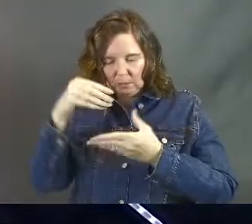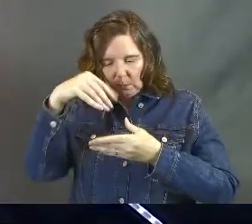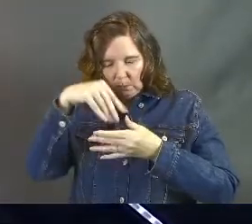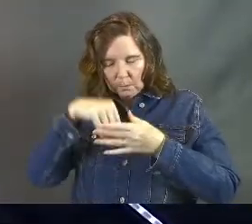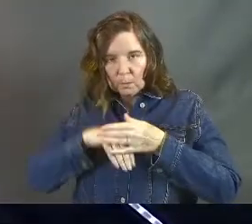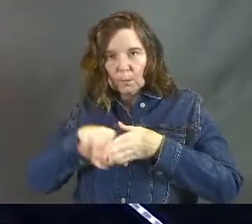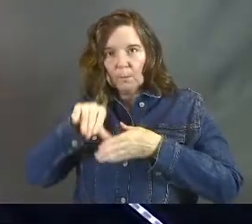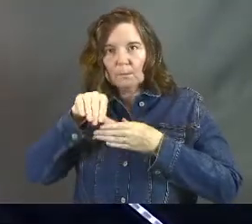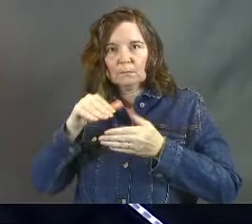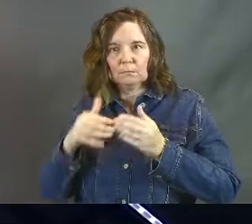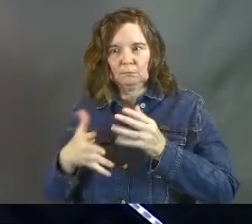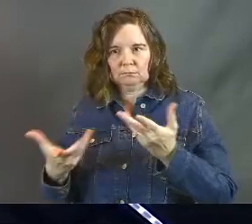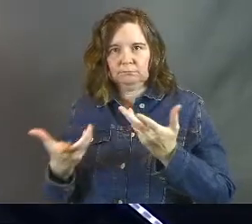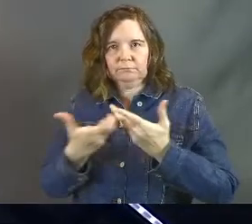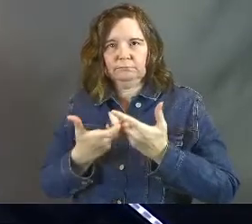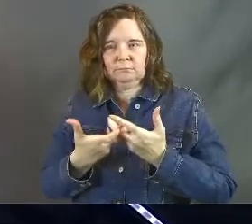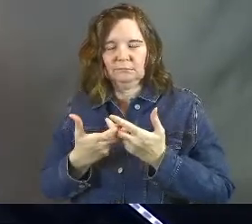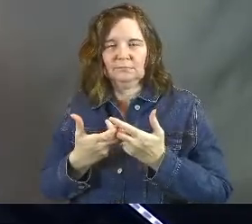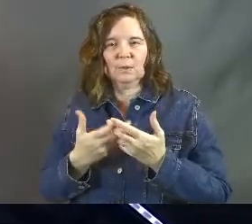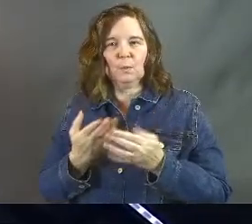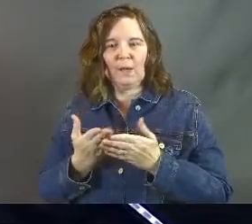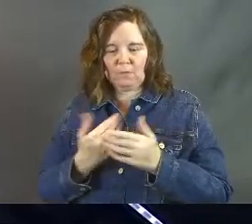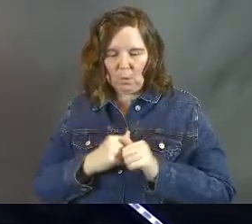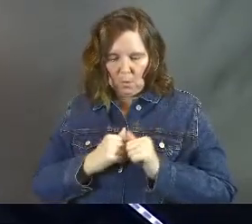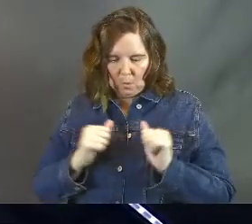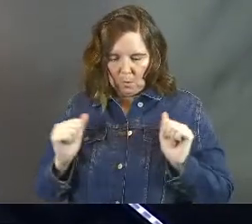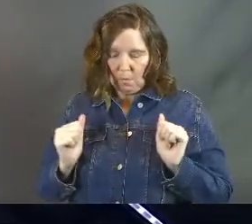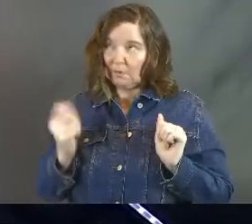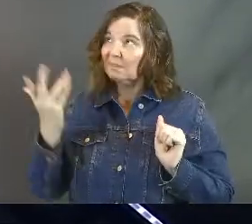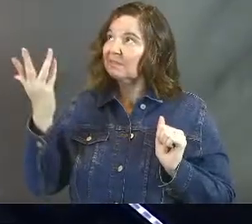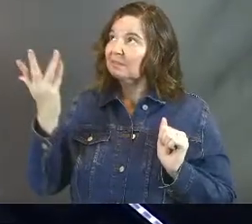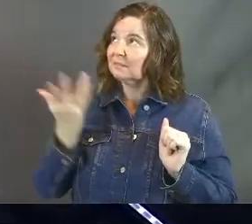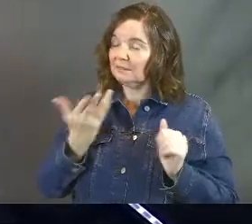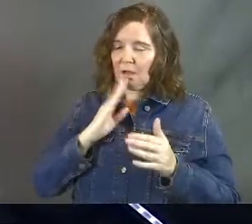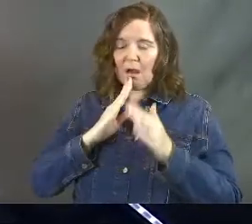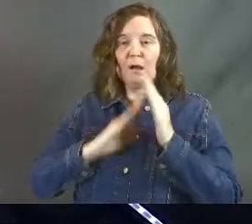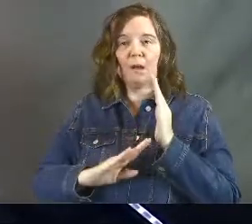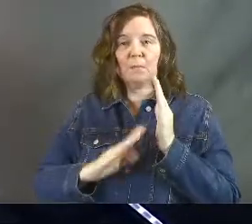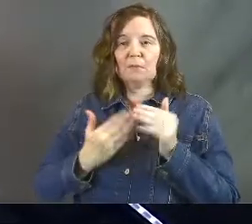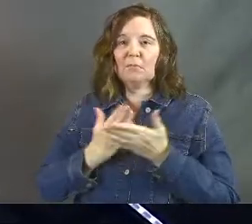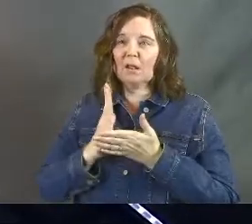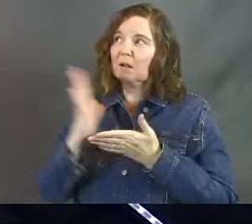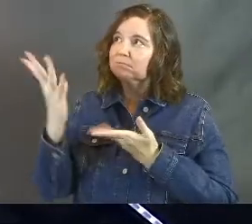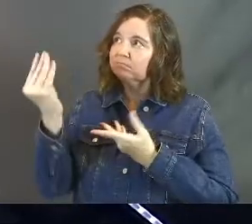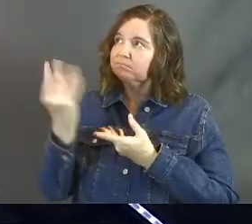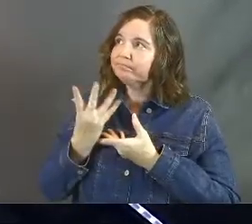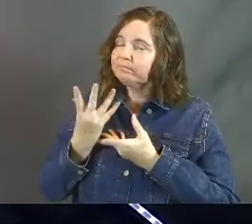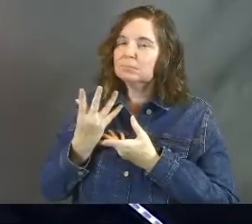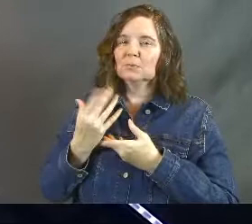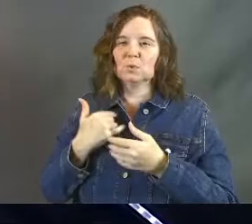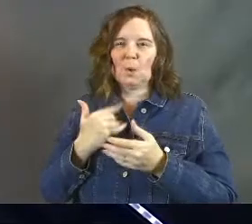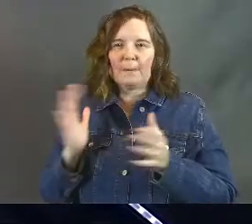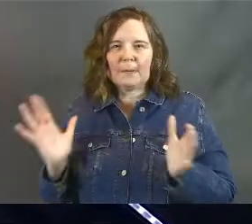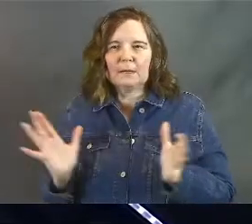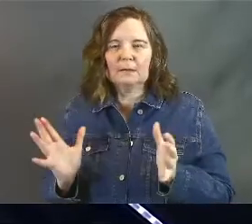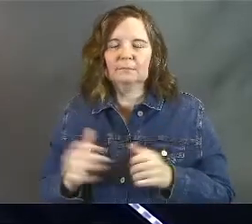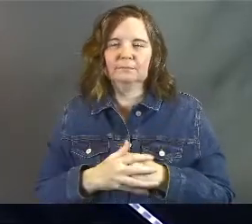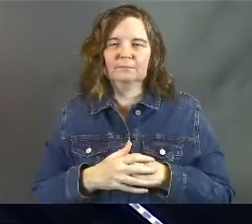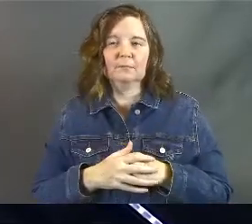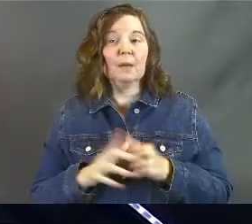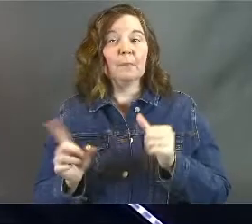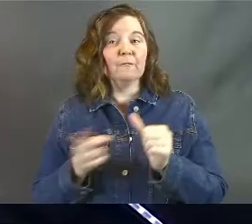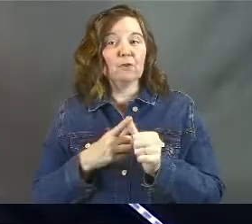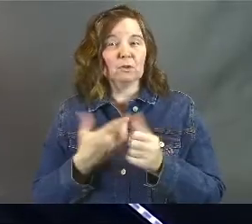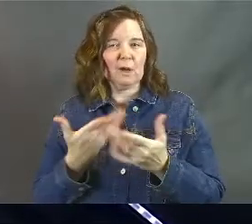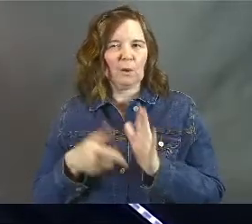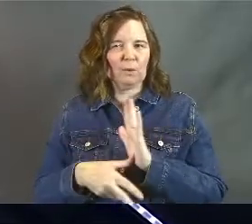open ourselves up and be humble about what he might want to say to us. So I'm going to press. A couple review points from last